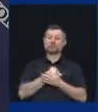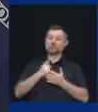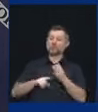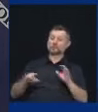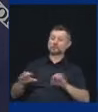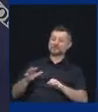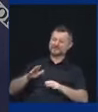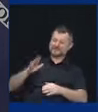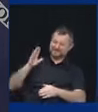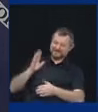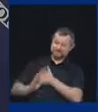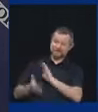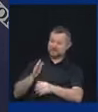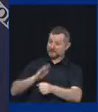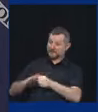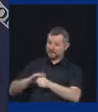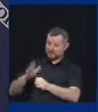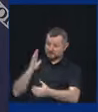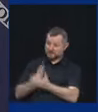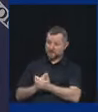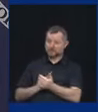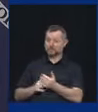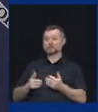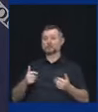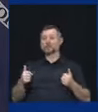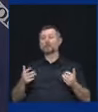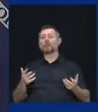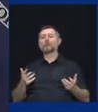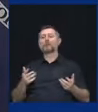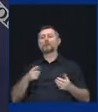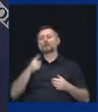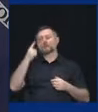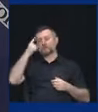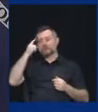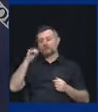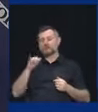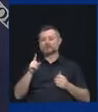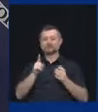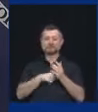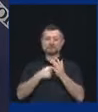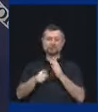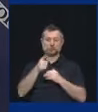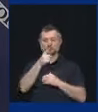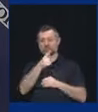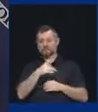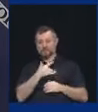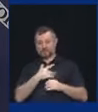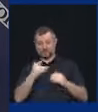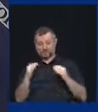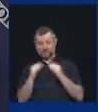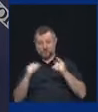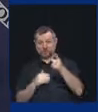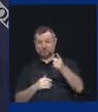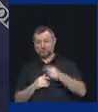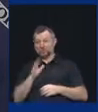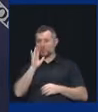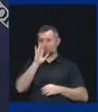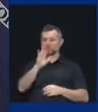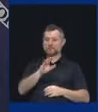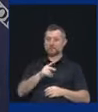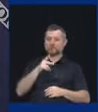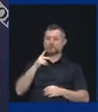try to stop the gun violence. And secondly, do you think it's a fair criticism to say that the parole laws, your parole laws, are